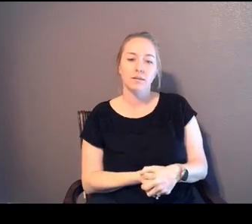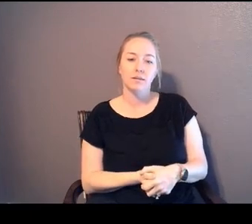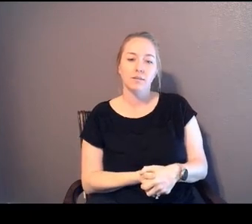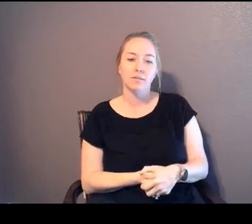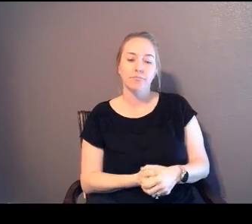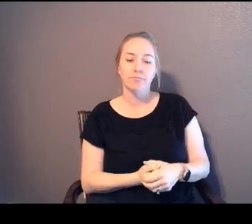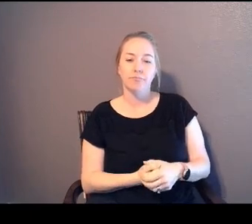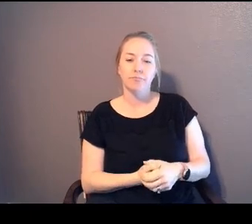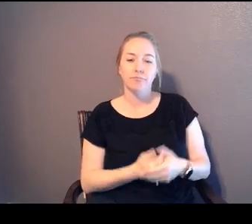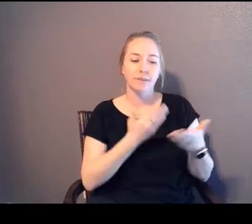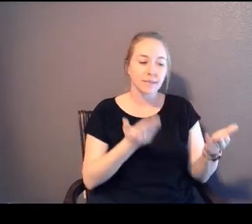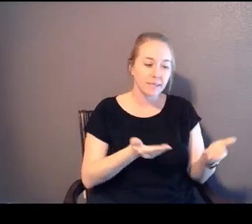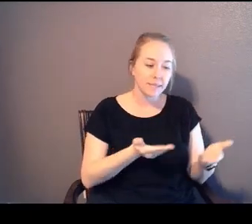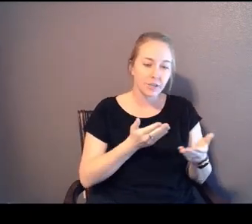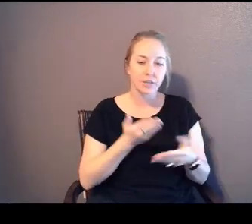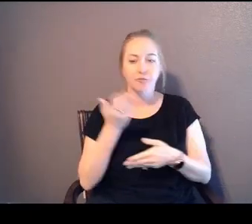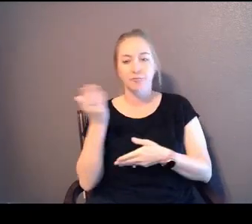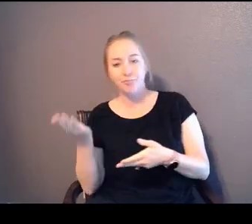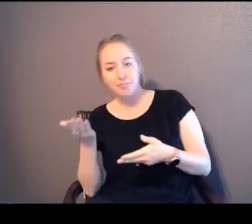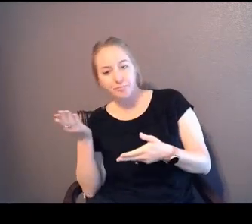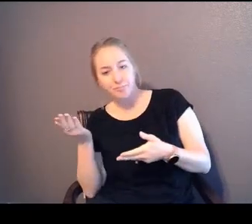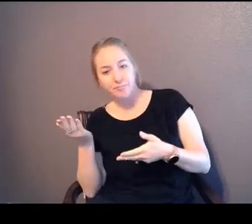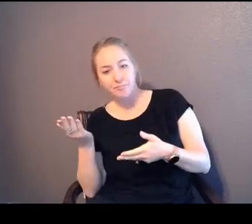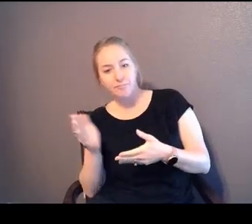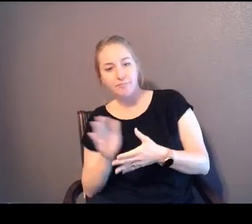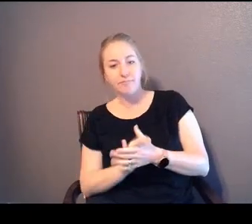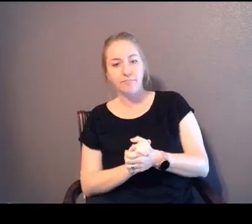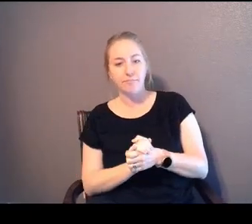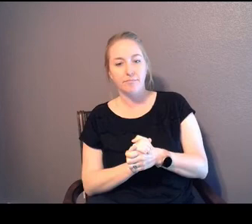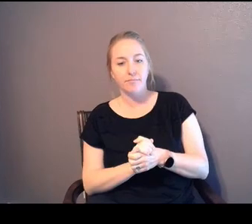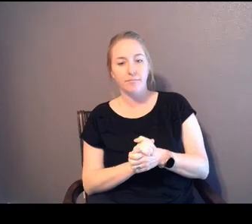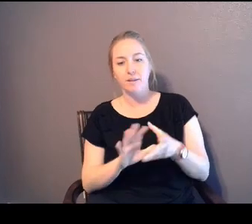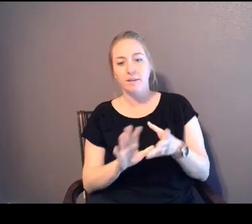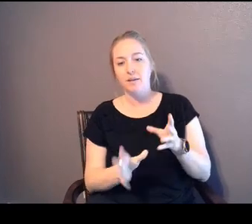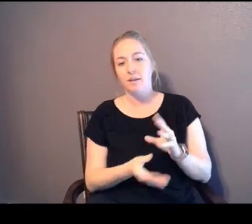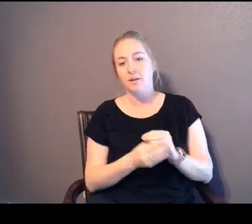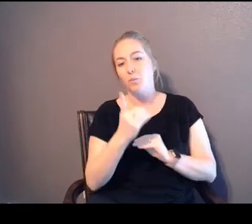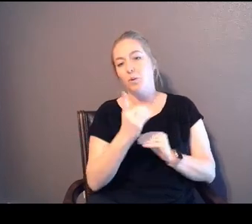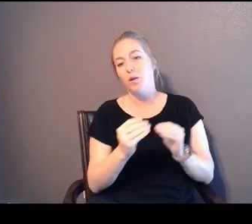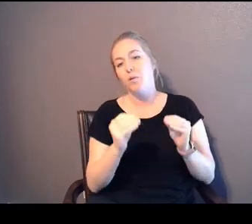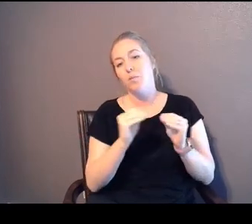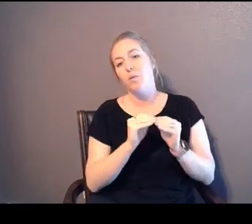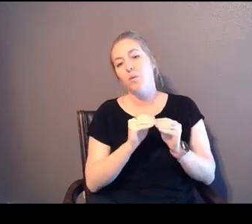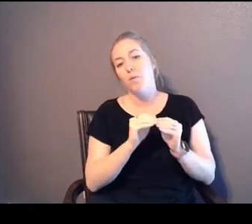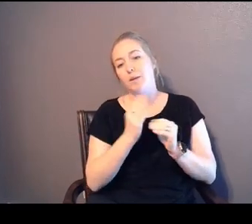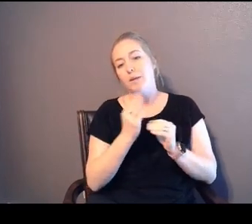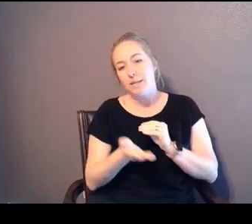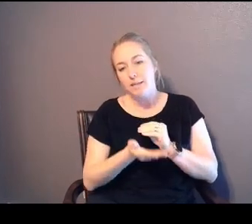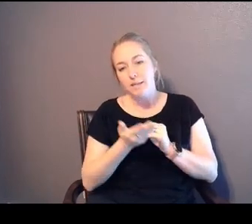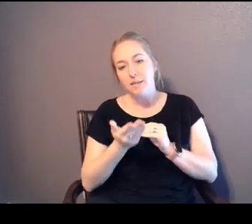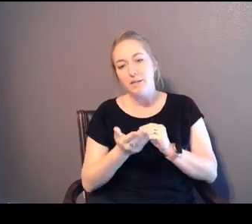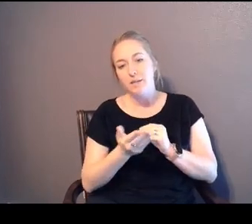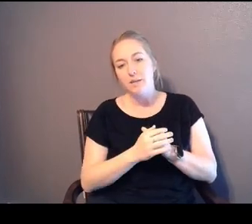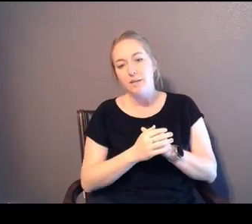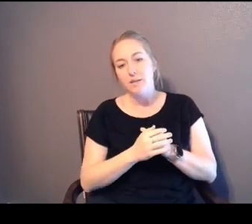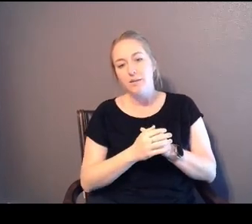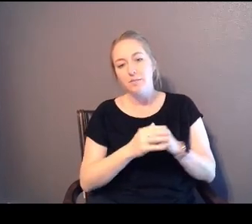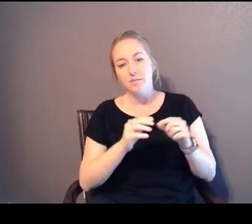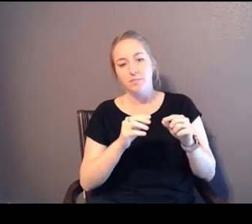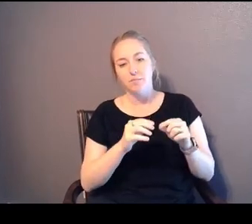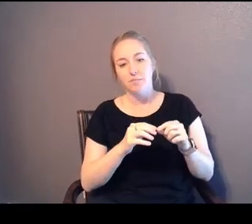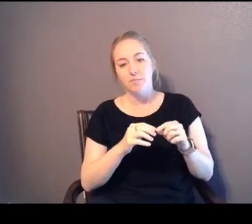good. And I'll just put another one here. And I'm not going to just start drawing any